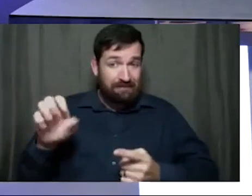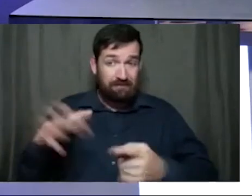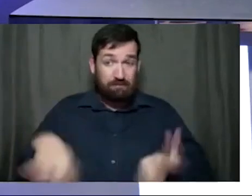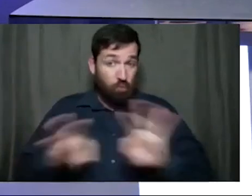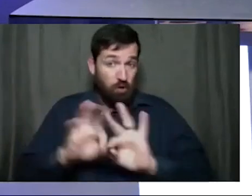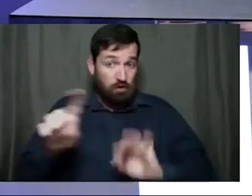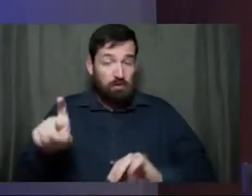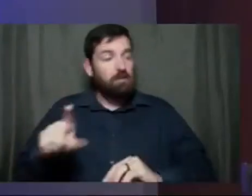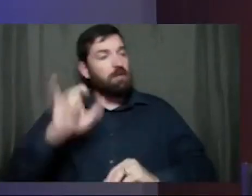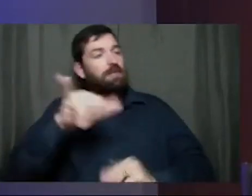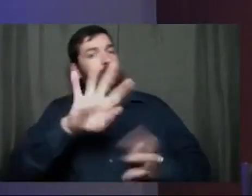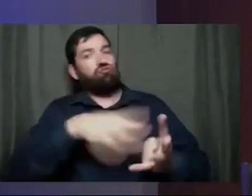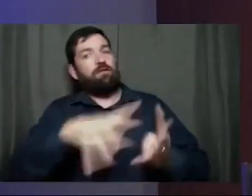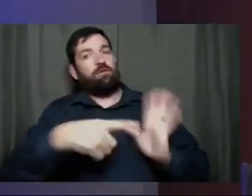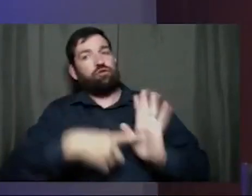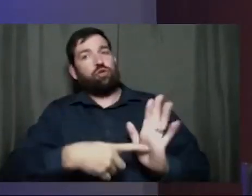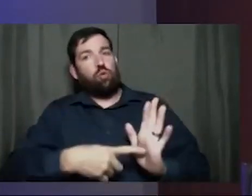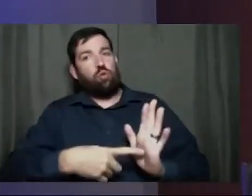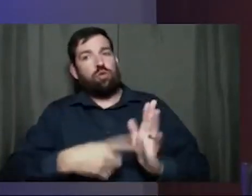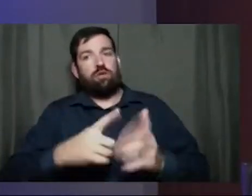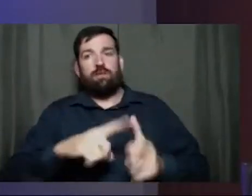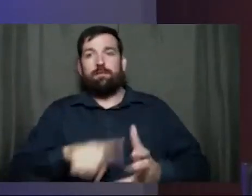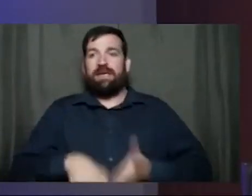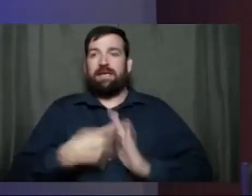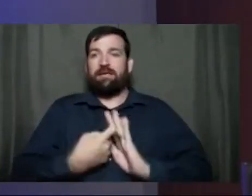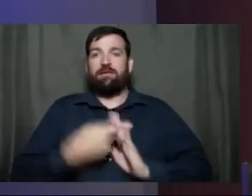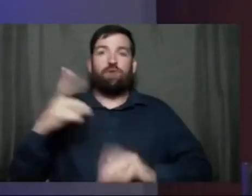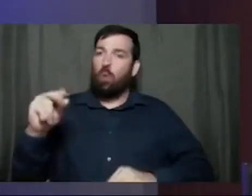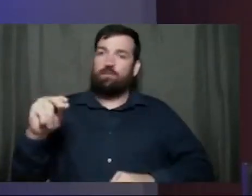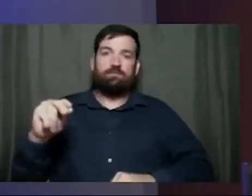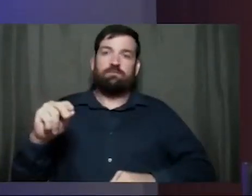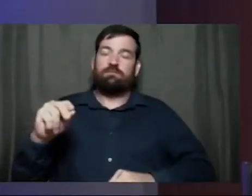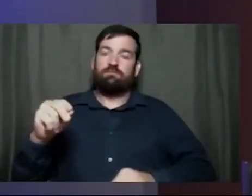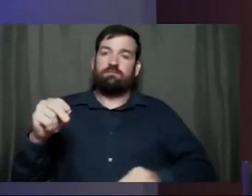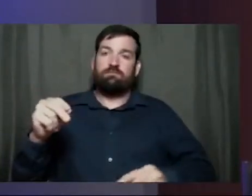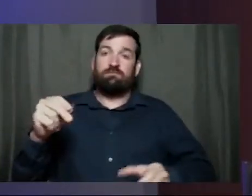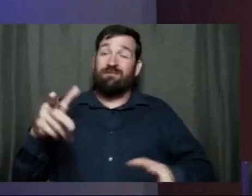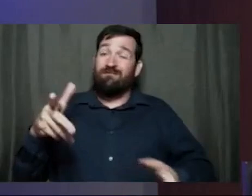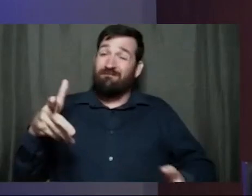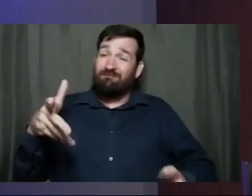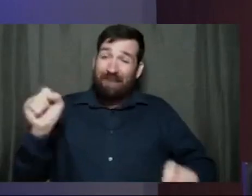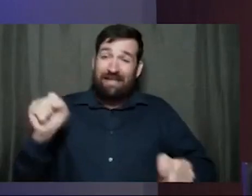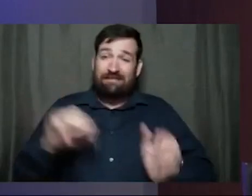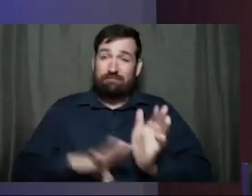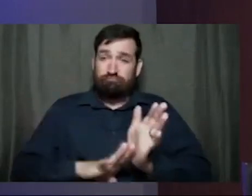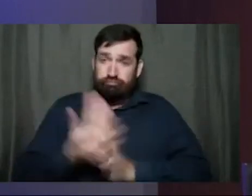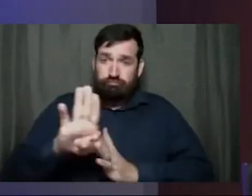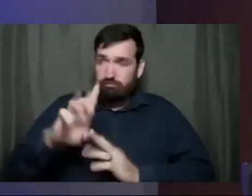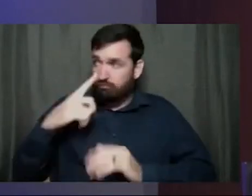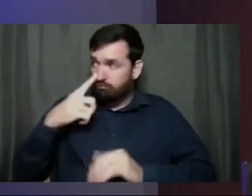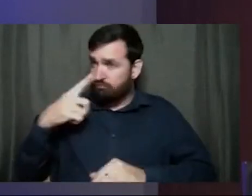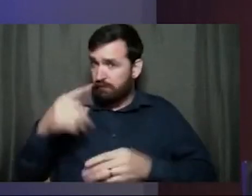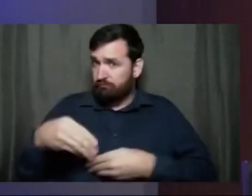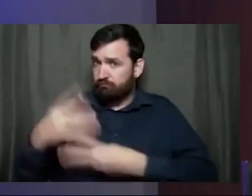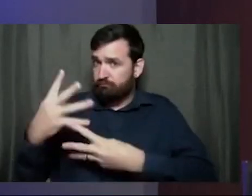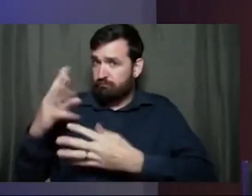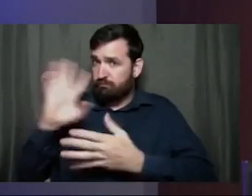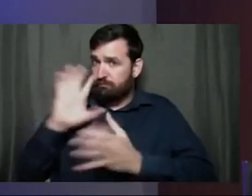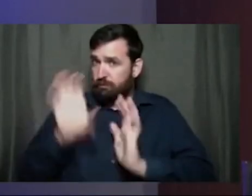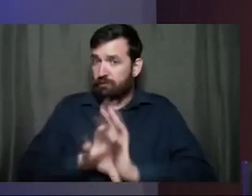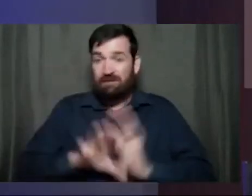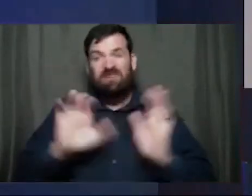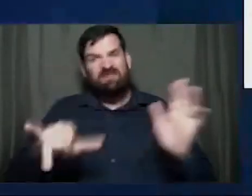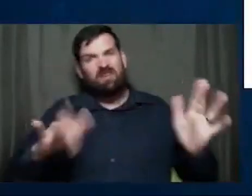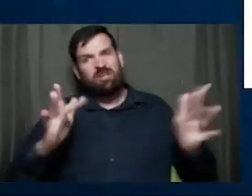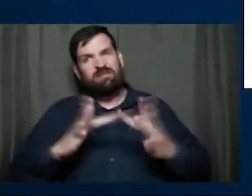at the beginning tells us no. They are rising at a very fast rate. Can we pull that up? And that is concerning. The red graph